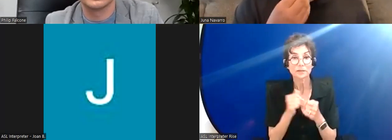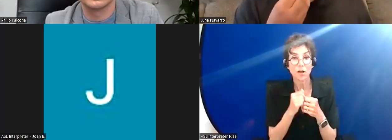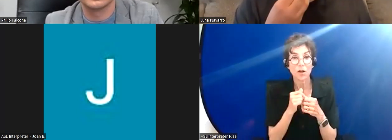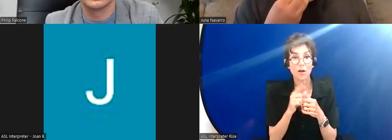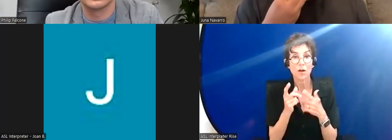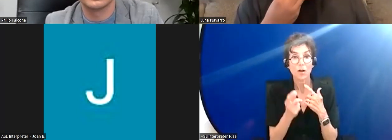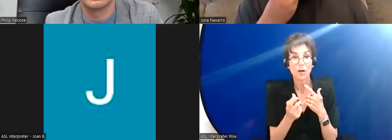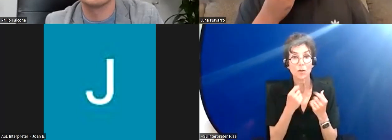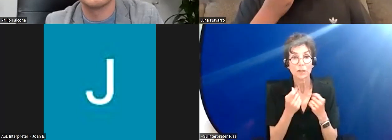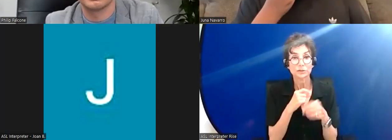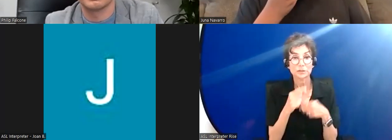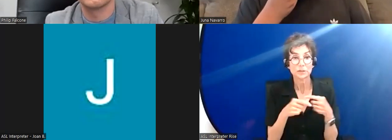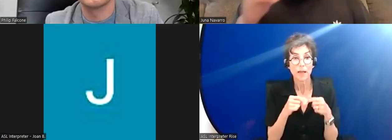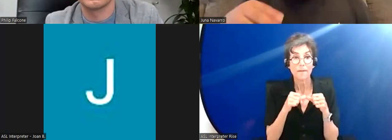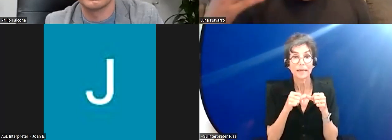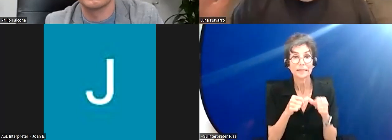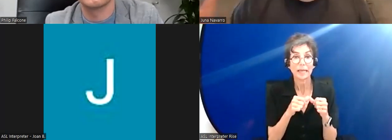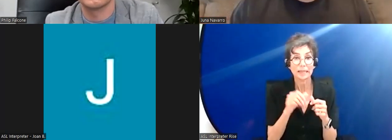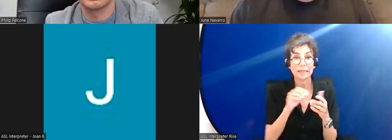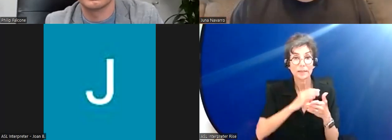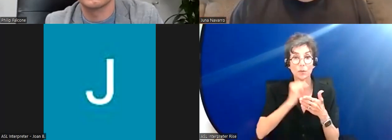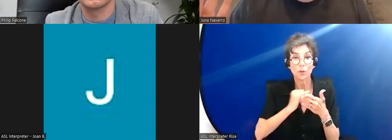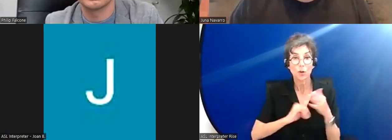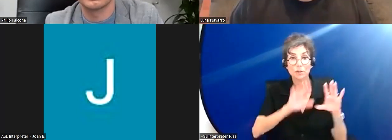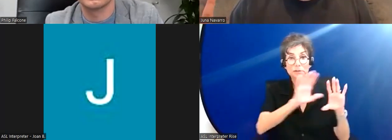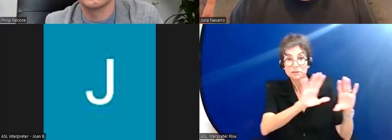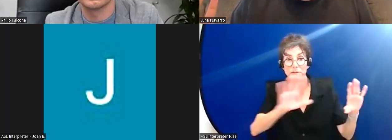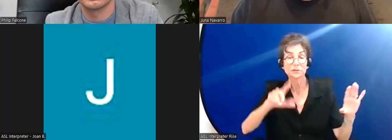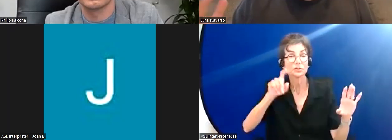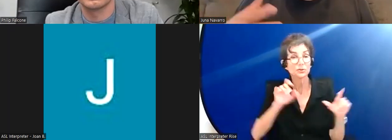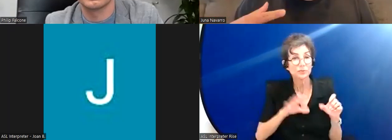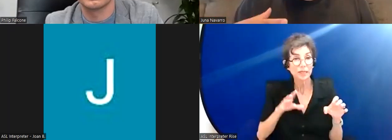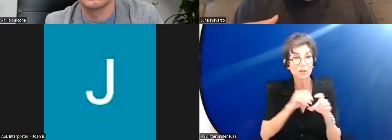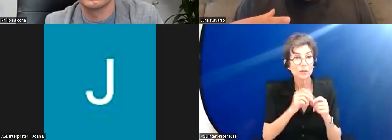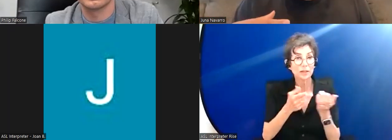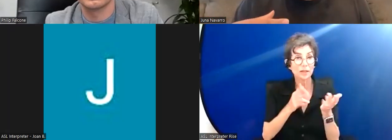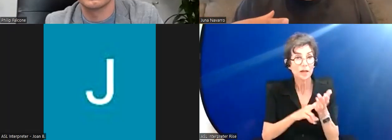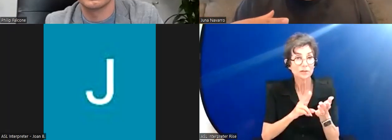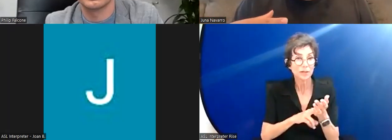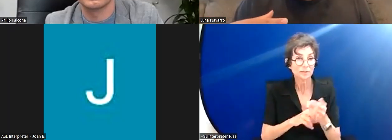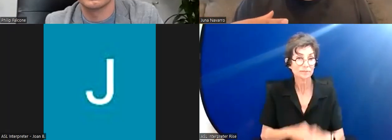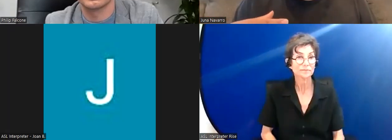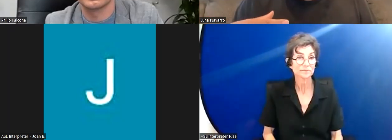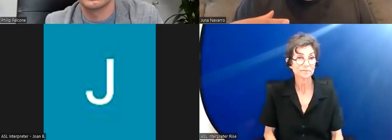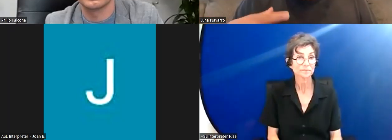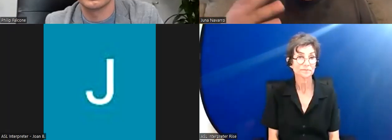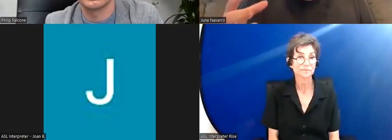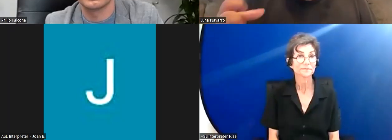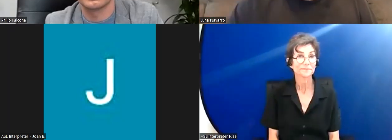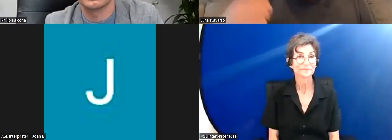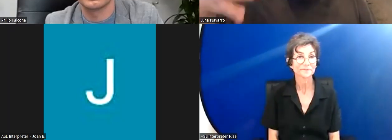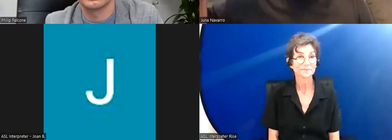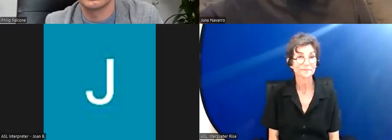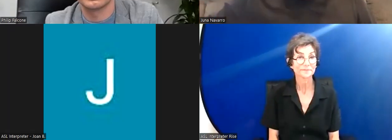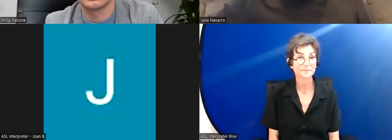maintaining murals and things like that. All that should be written in writing. So some of these cases,